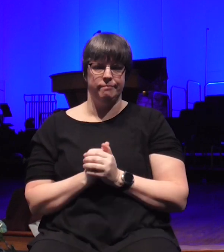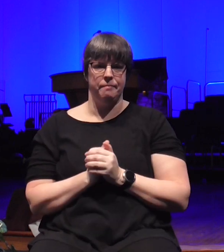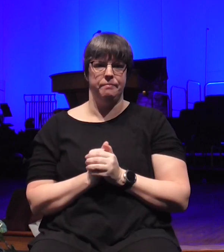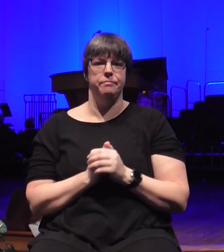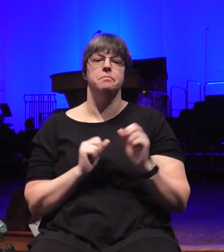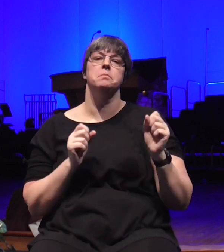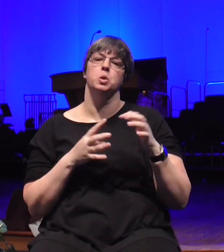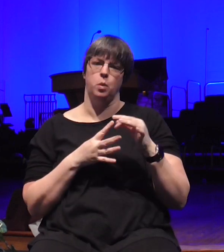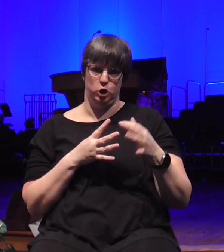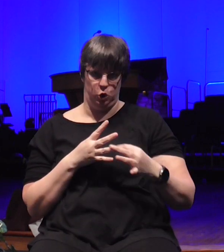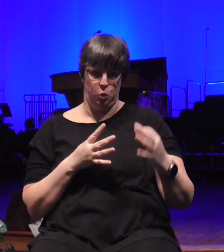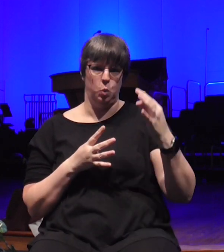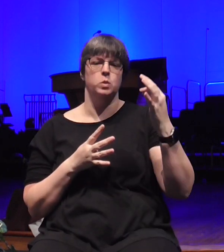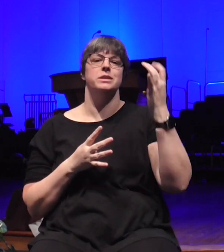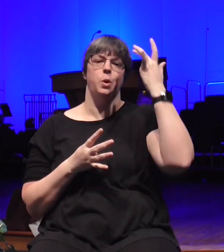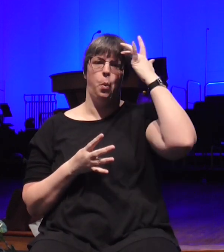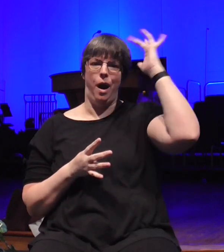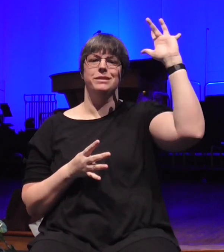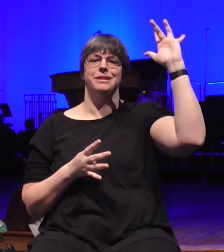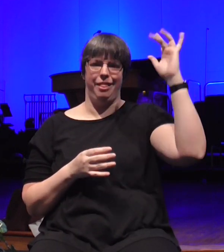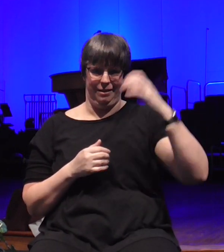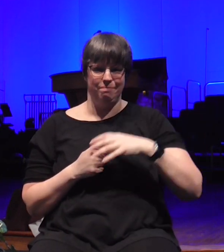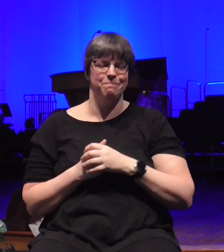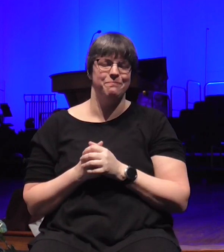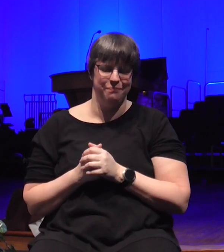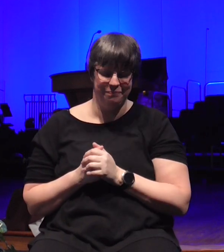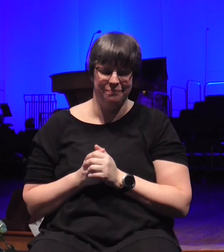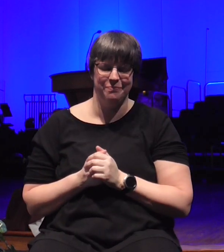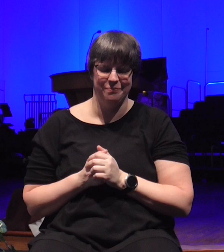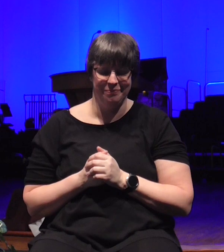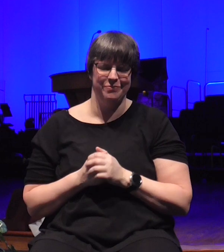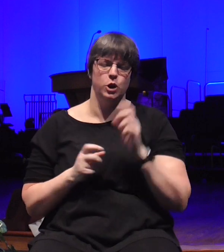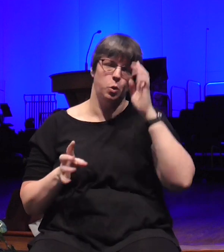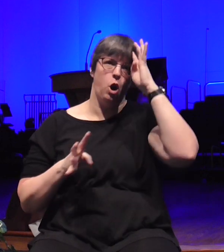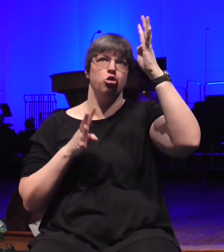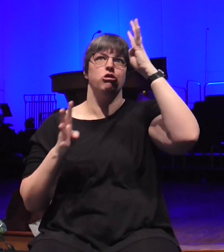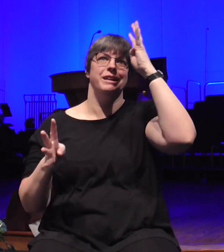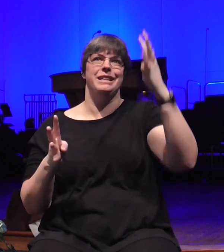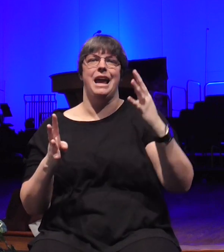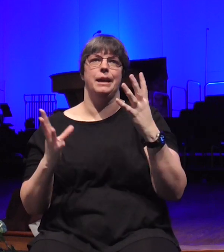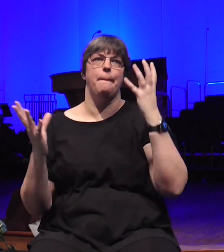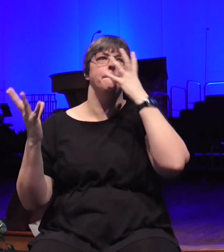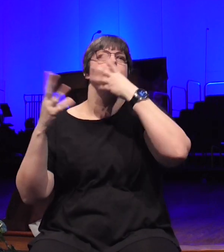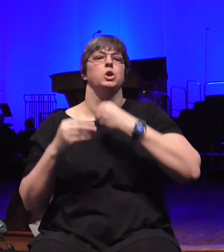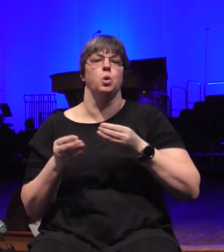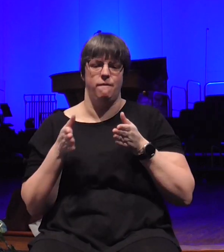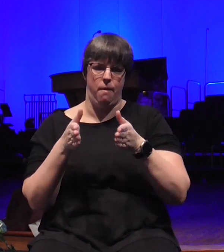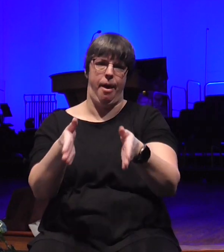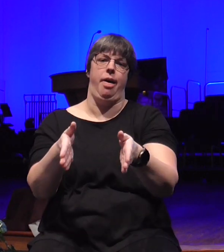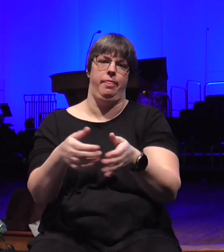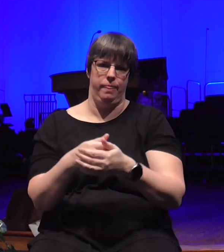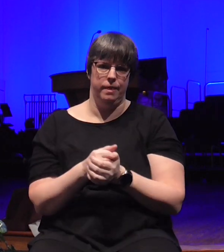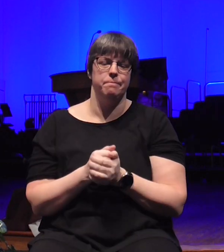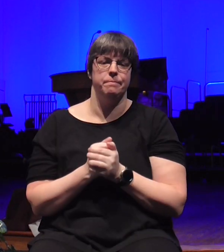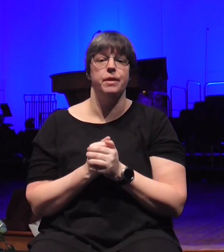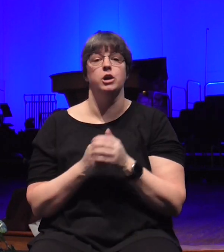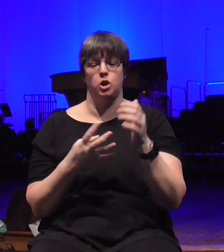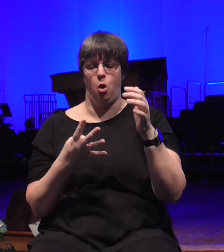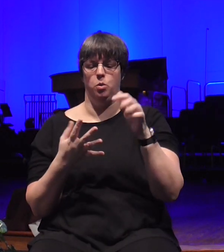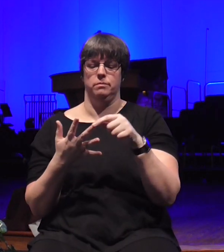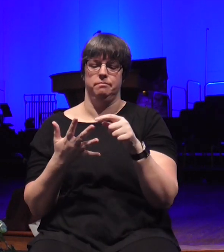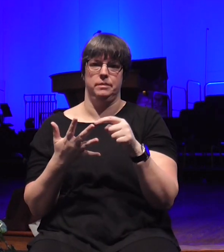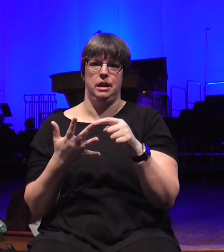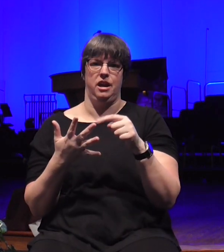we'll be choosing wisely and creating a greater and more beautiful path before us. Choose creatively.